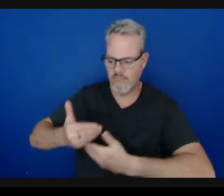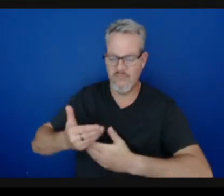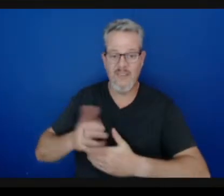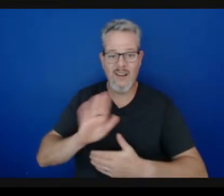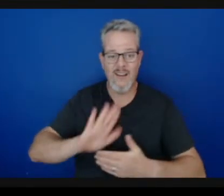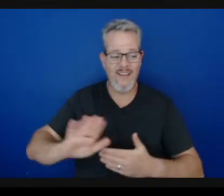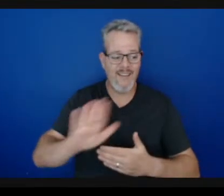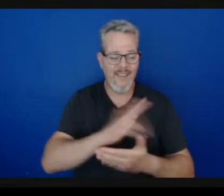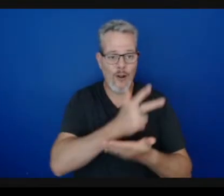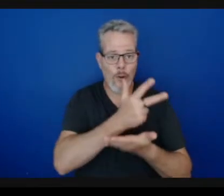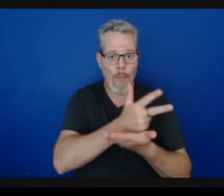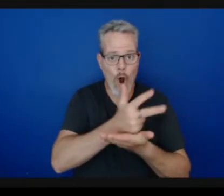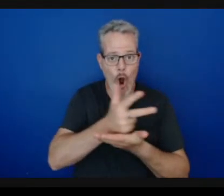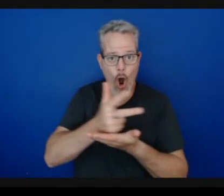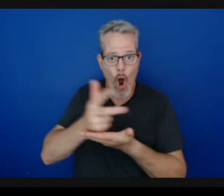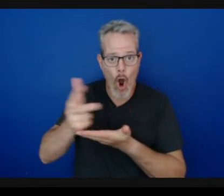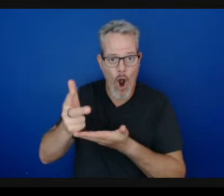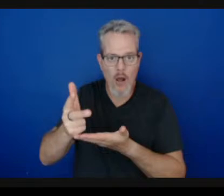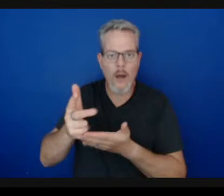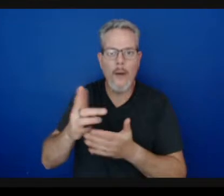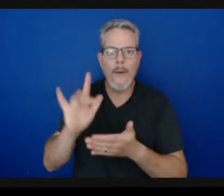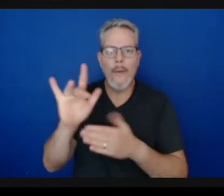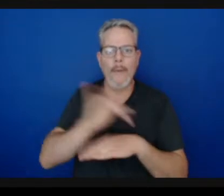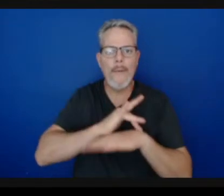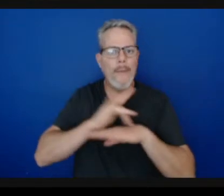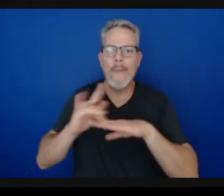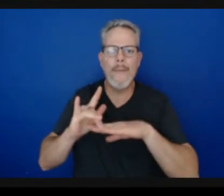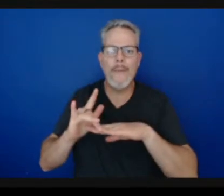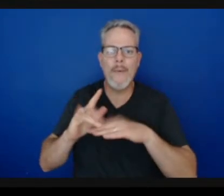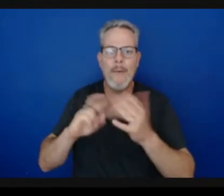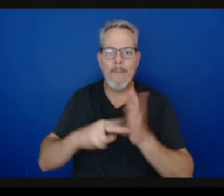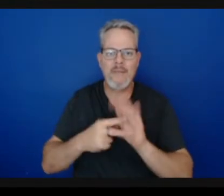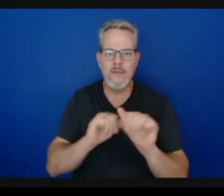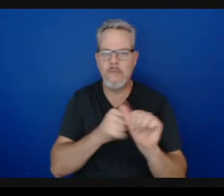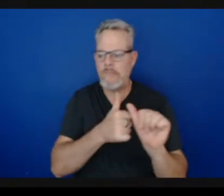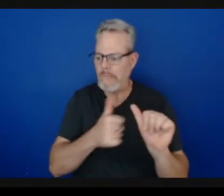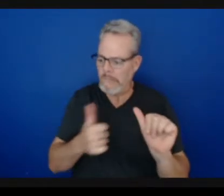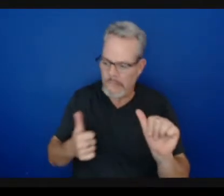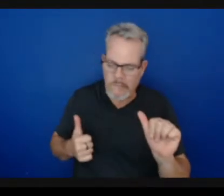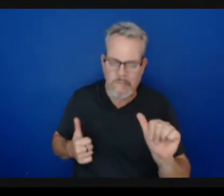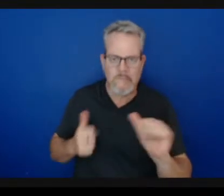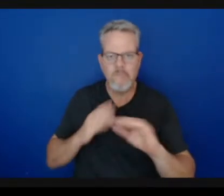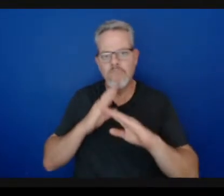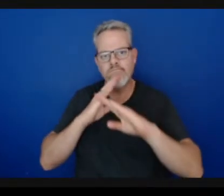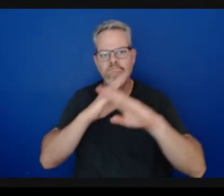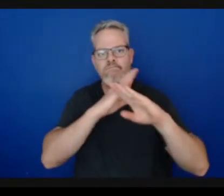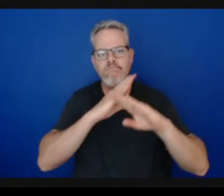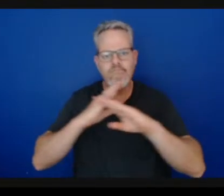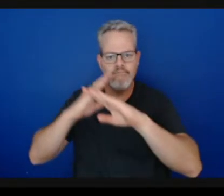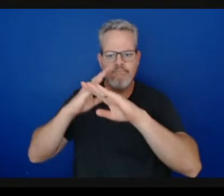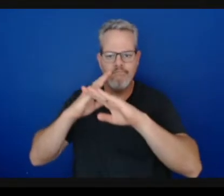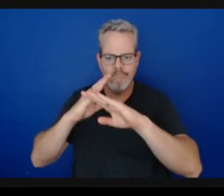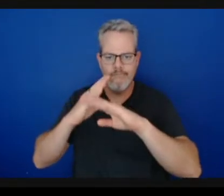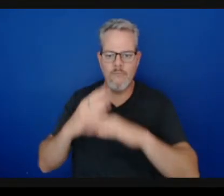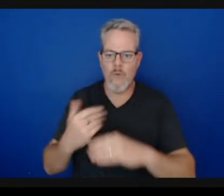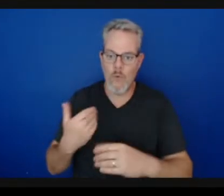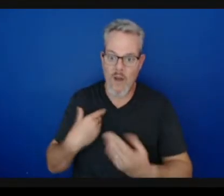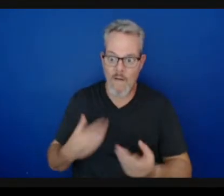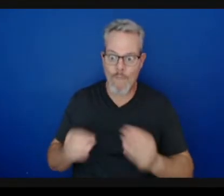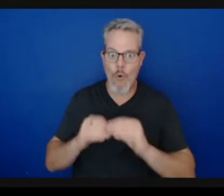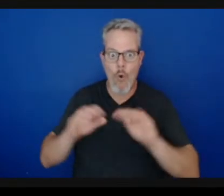And so all of this means more congestion for the next couple of years in the national park, unfortunately. Visitation is going up, activity has been going